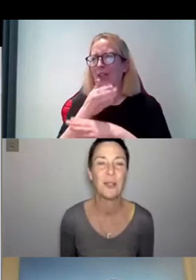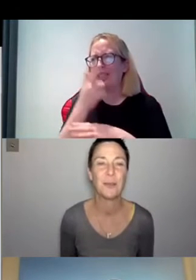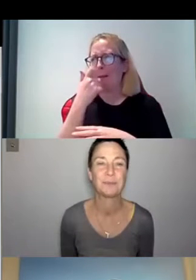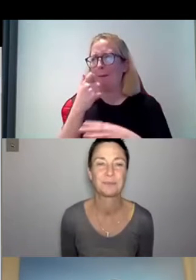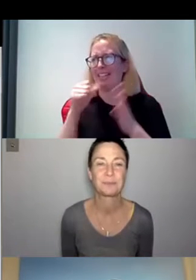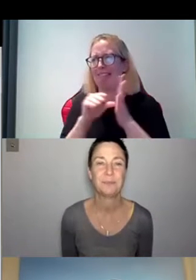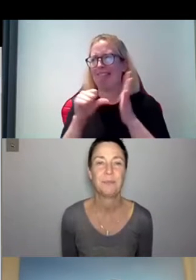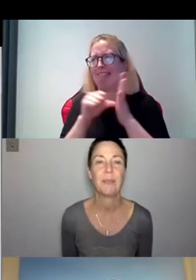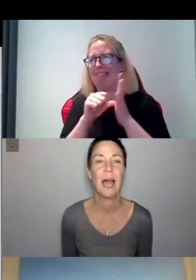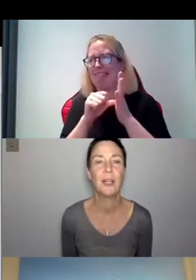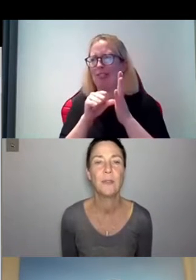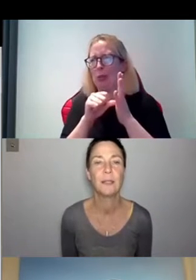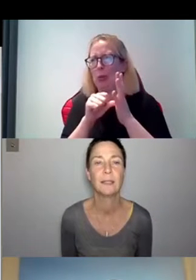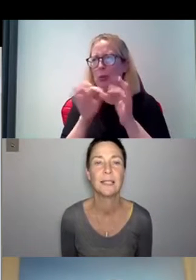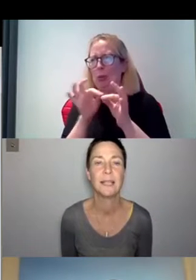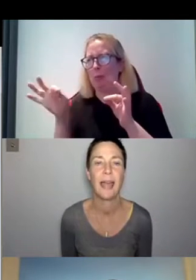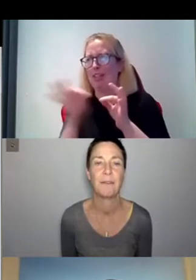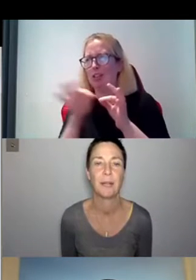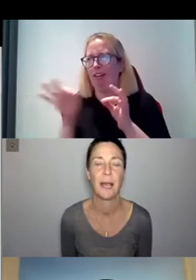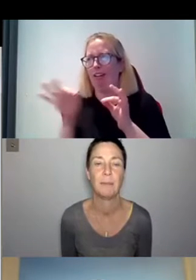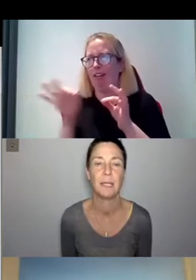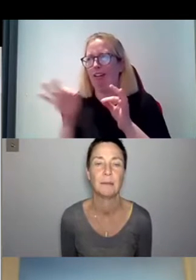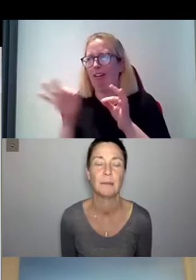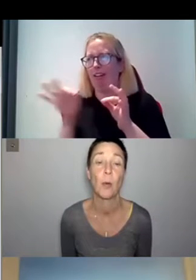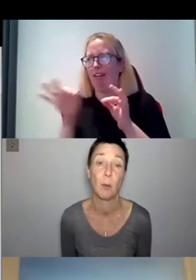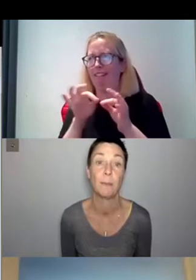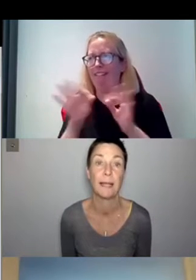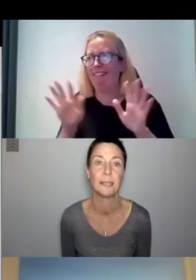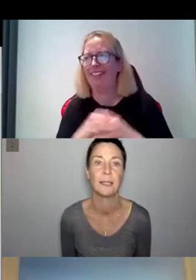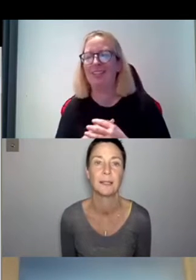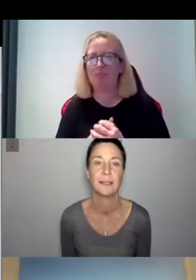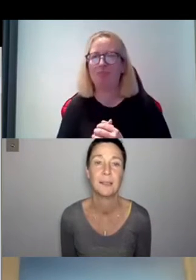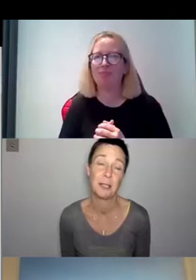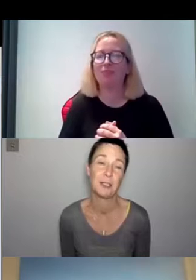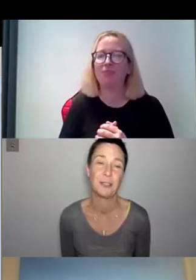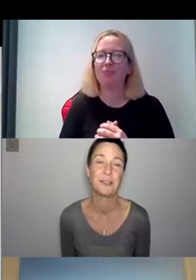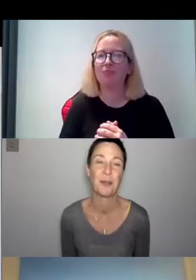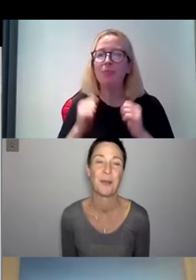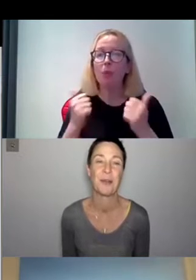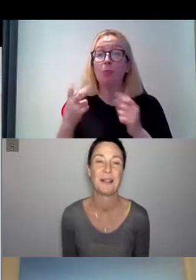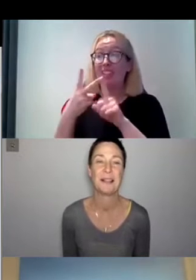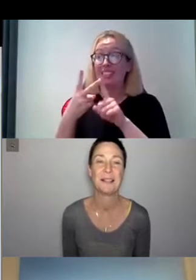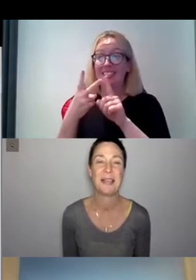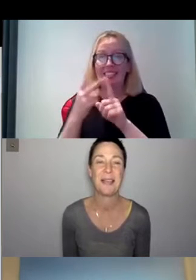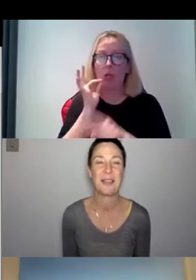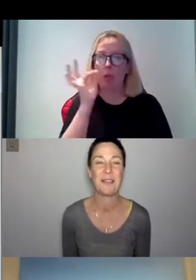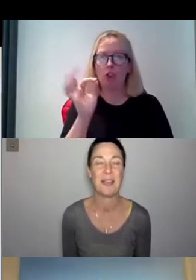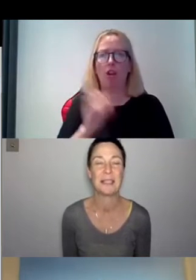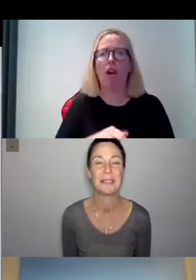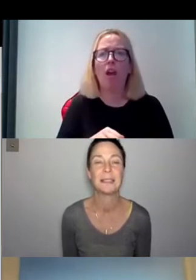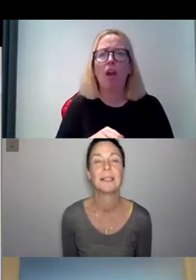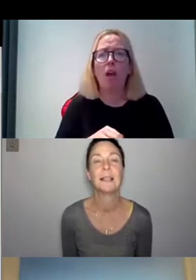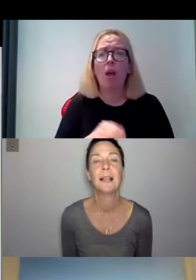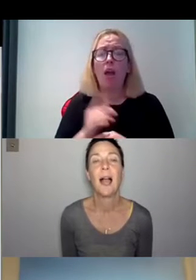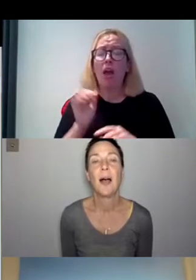Thank you. I know that listening effort can be quite problematic to measure. So yeah, for